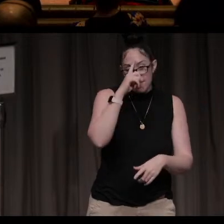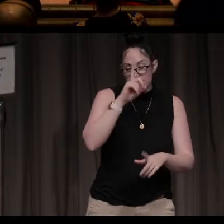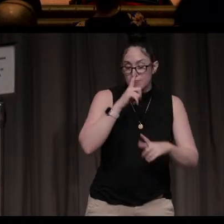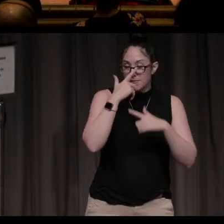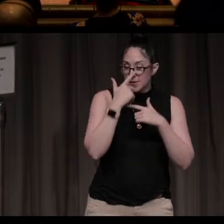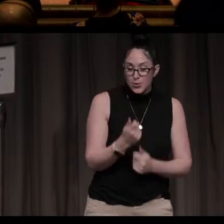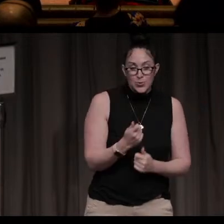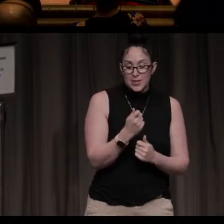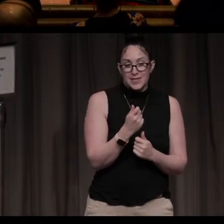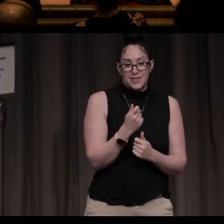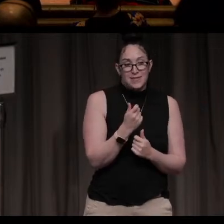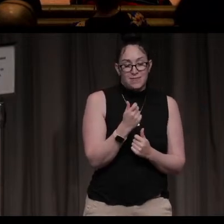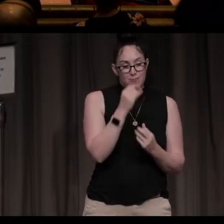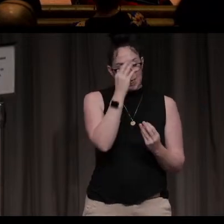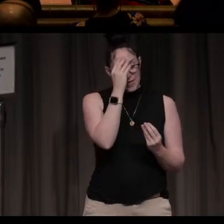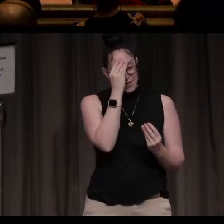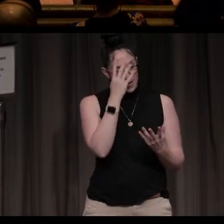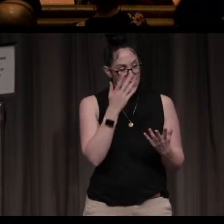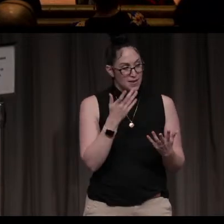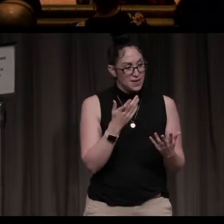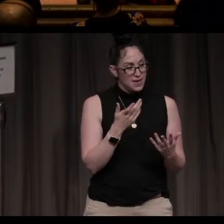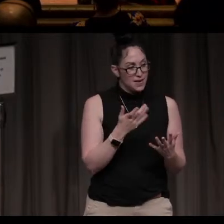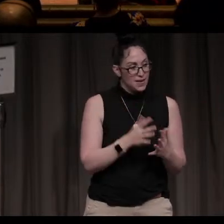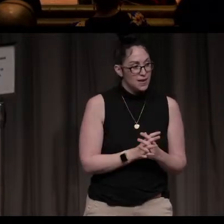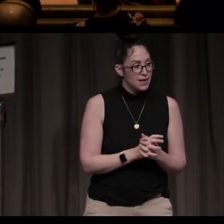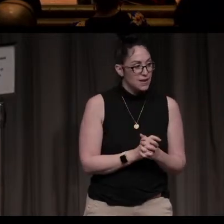to think about, having